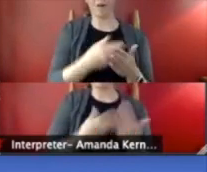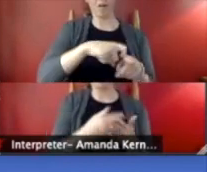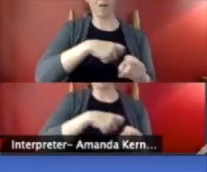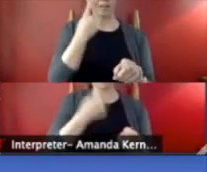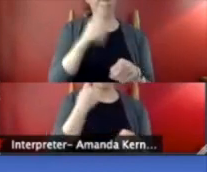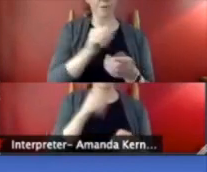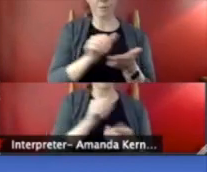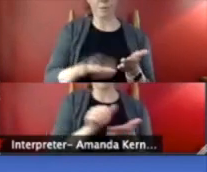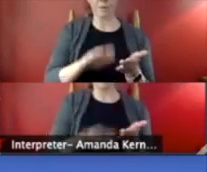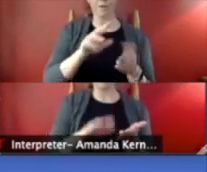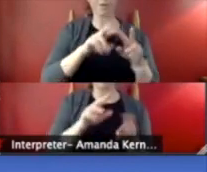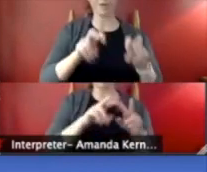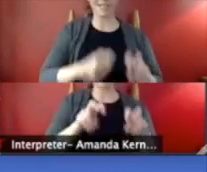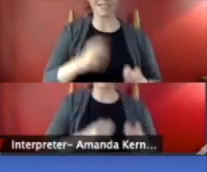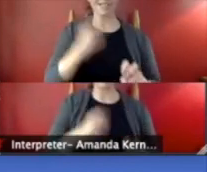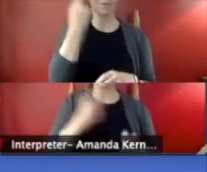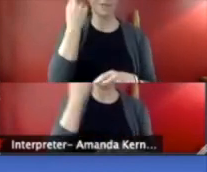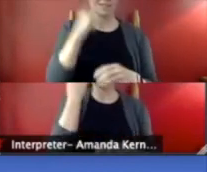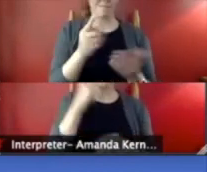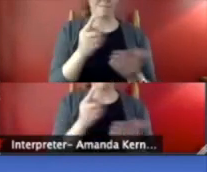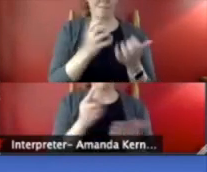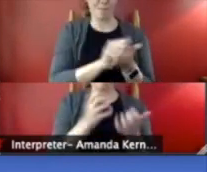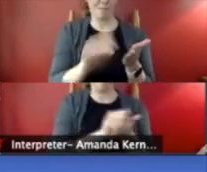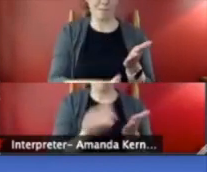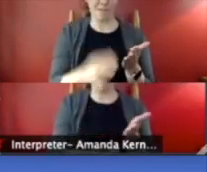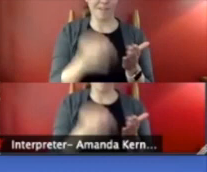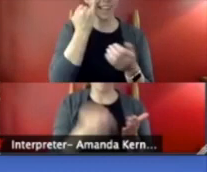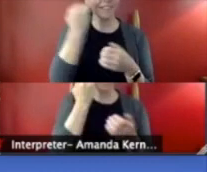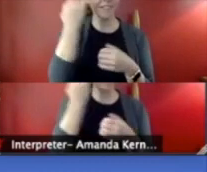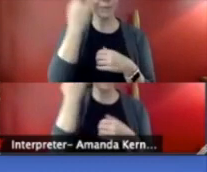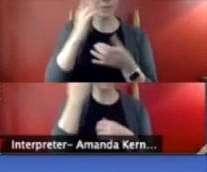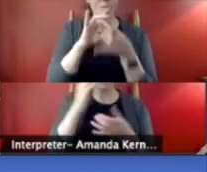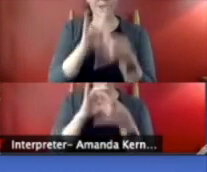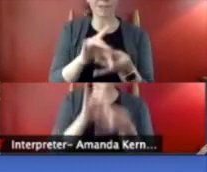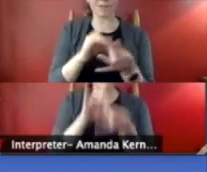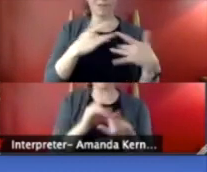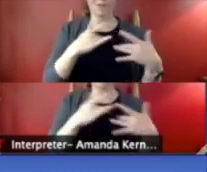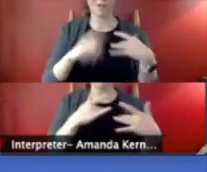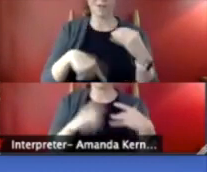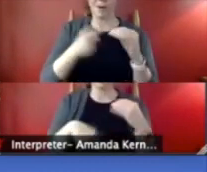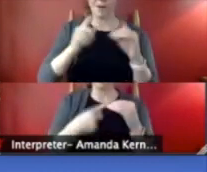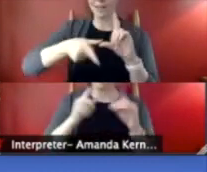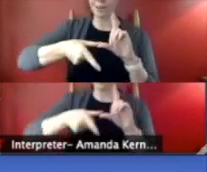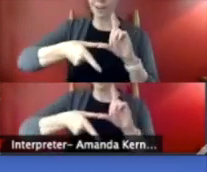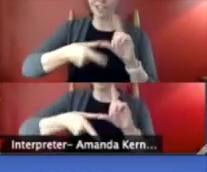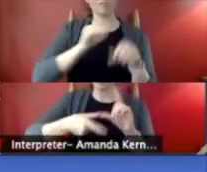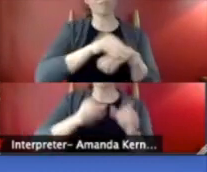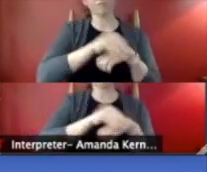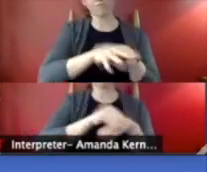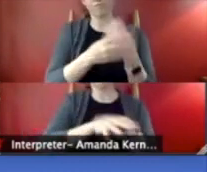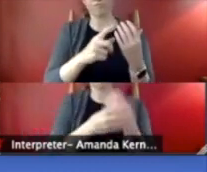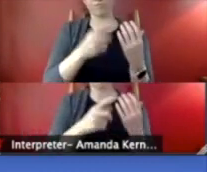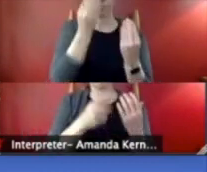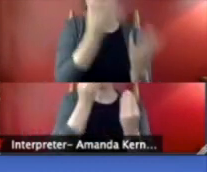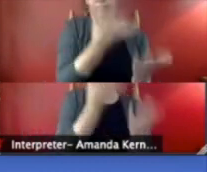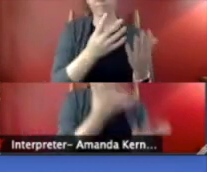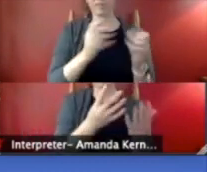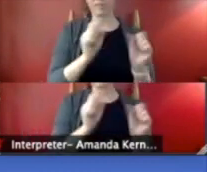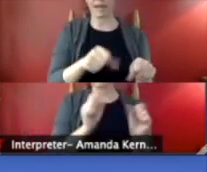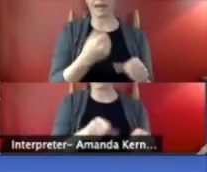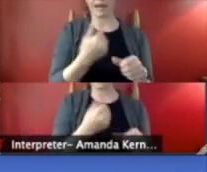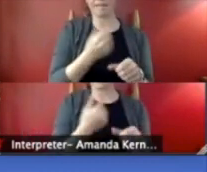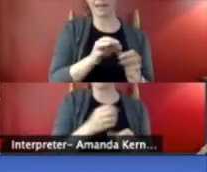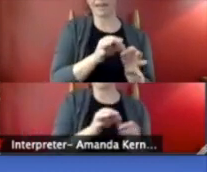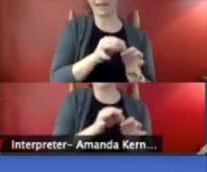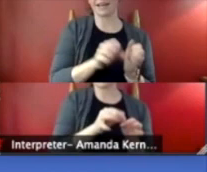for desired removal. If the reason is related to concerns about expiration, patients are informed of options for extended use.